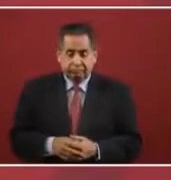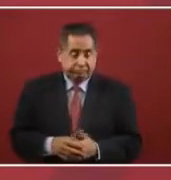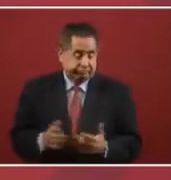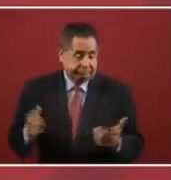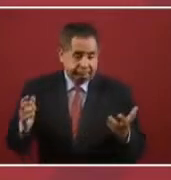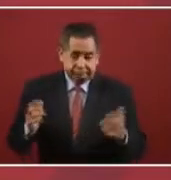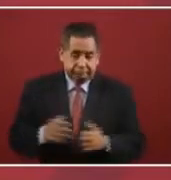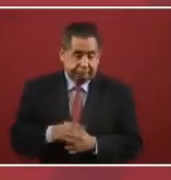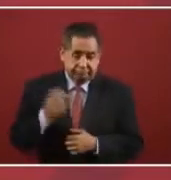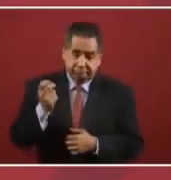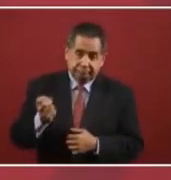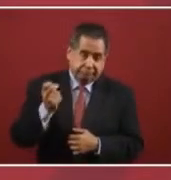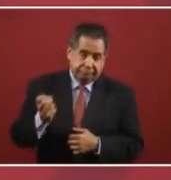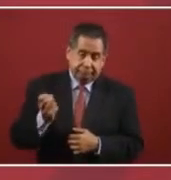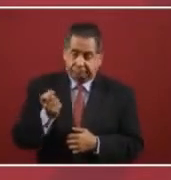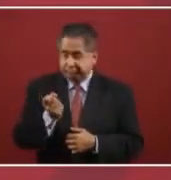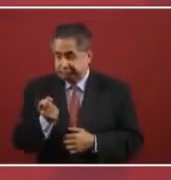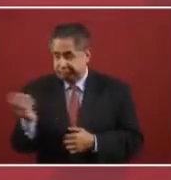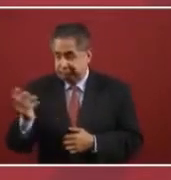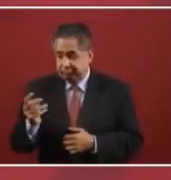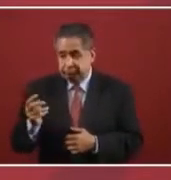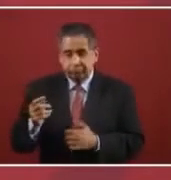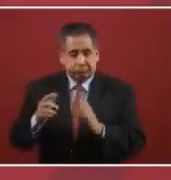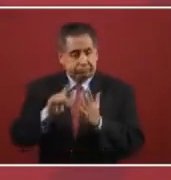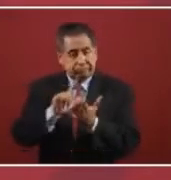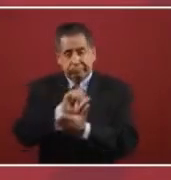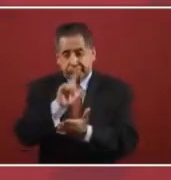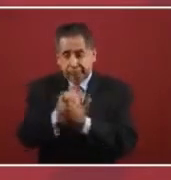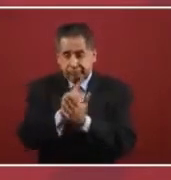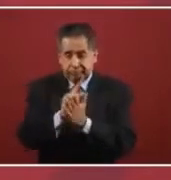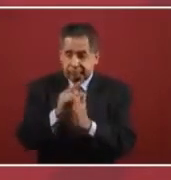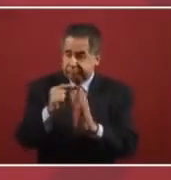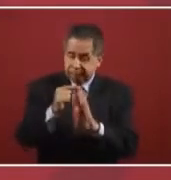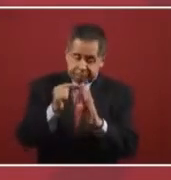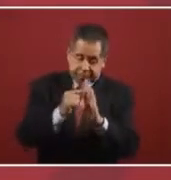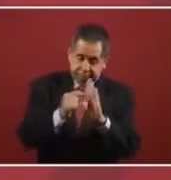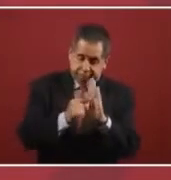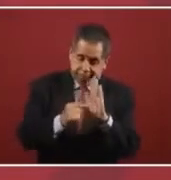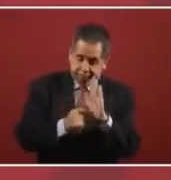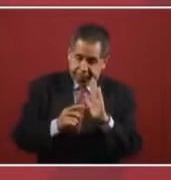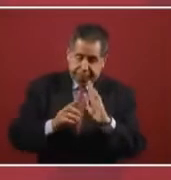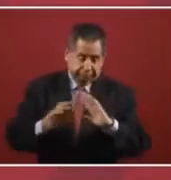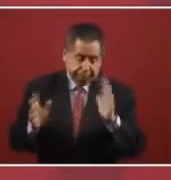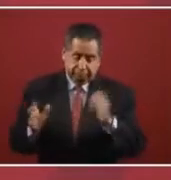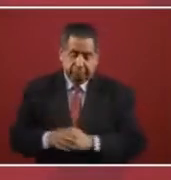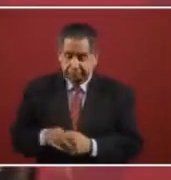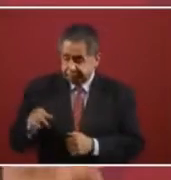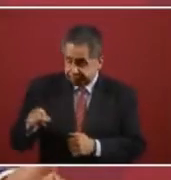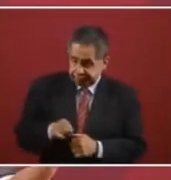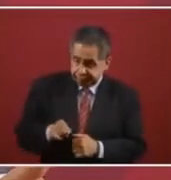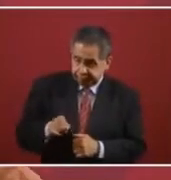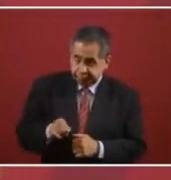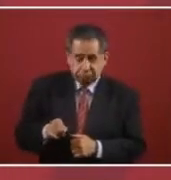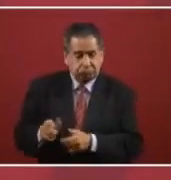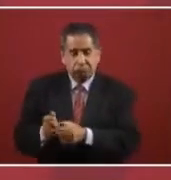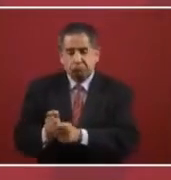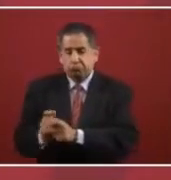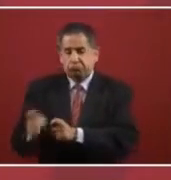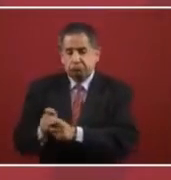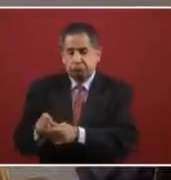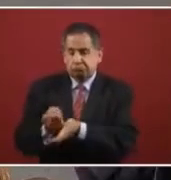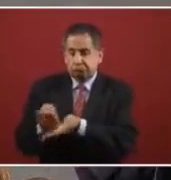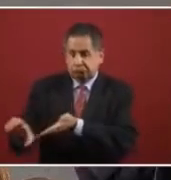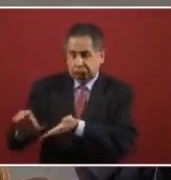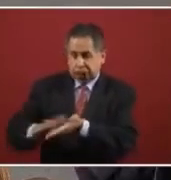Pues por eso, de acuerdo con la ley, so that's why, according to the law, se les liquidó, it was they